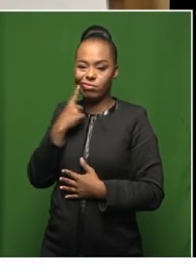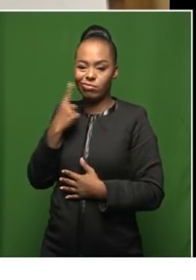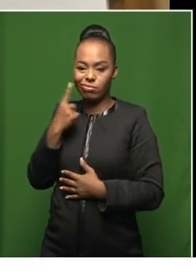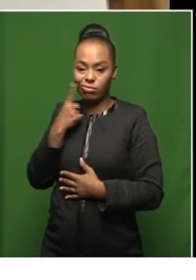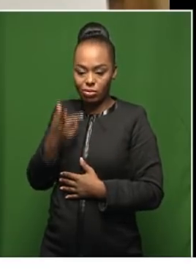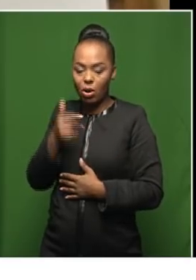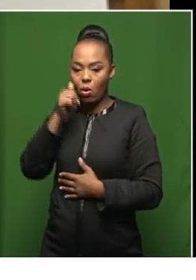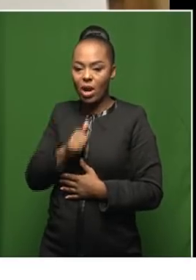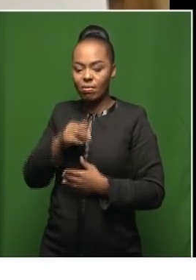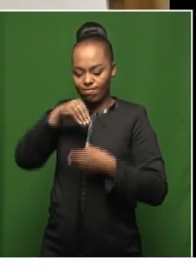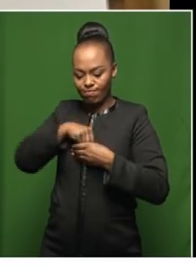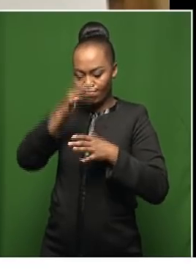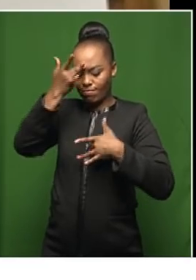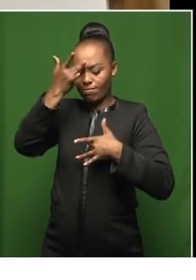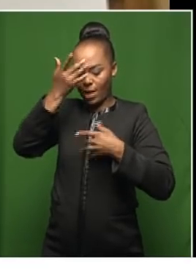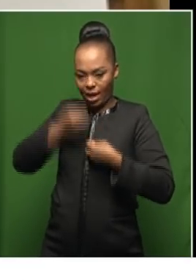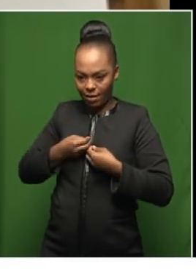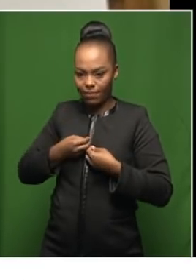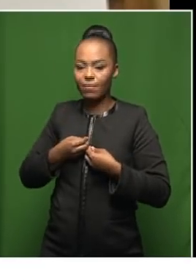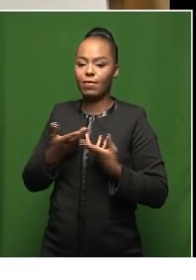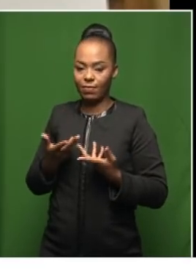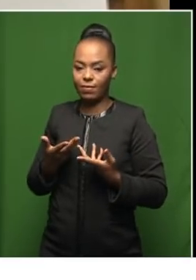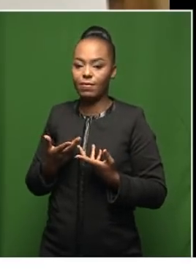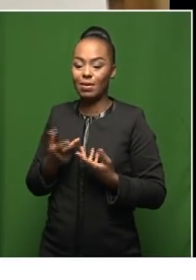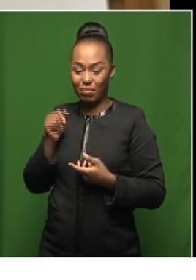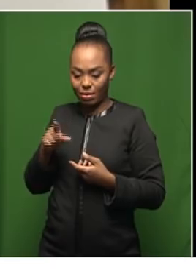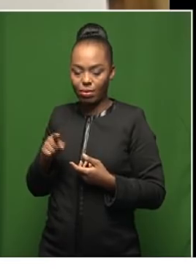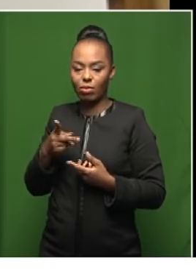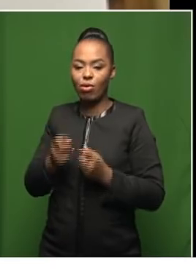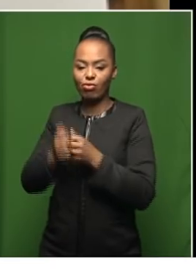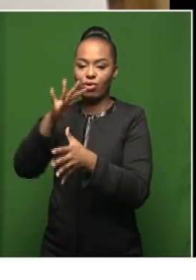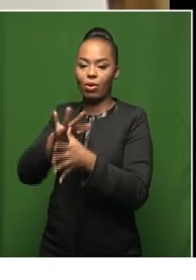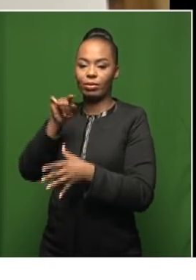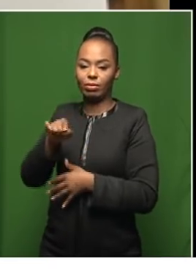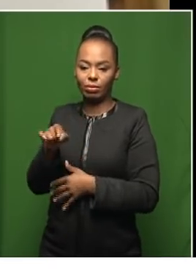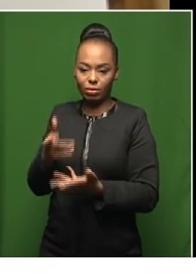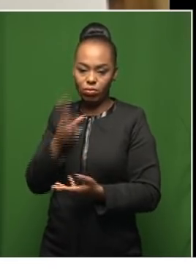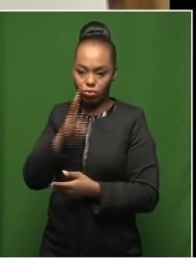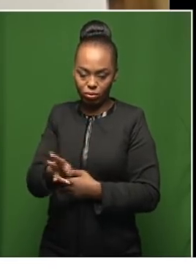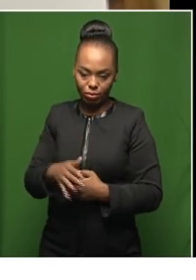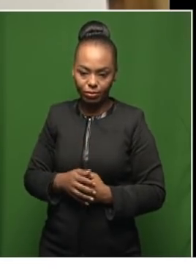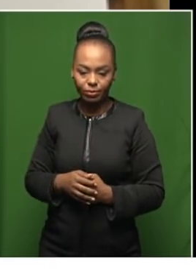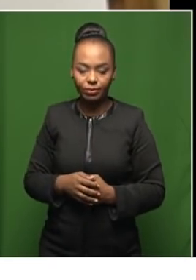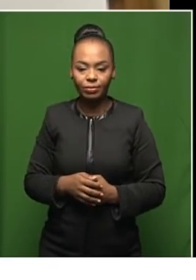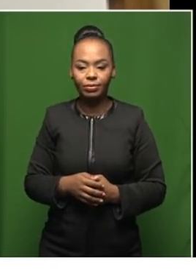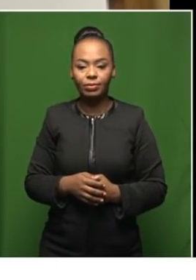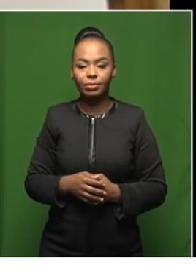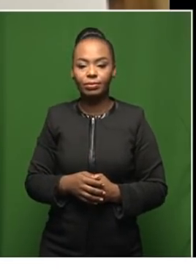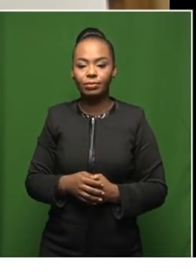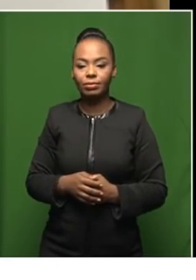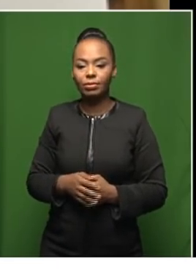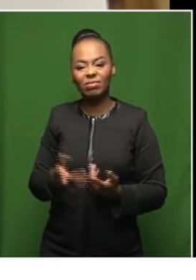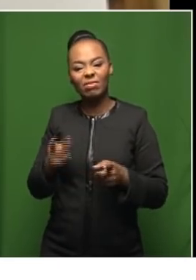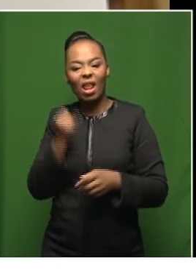worse on those who have already got underlying infections, underlying conditions. And so,